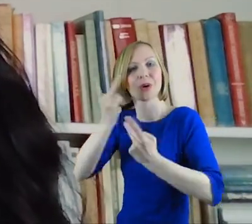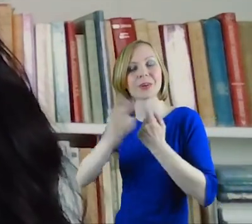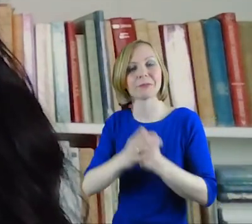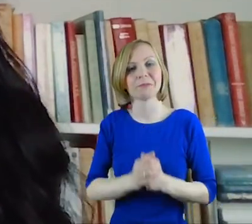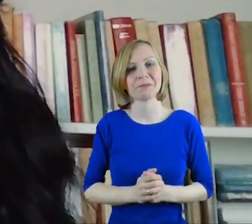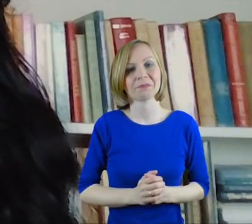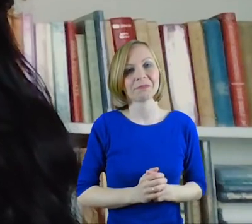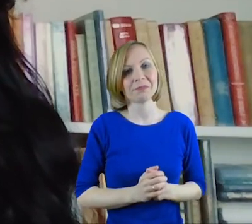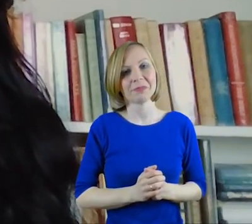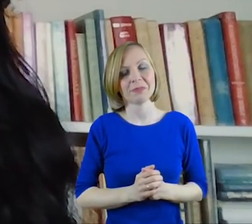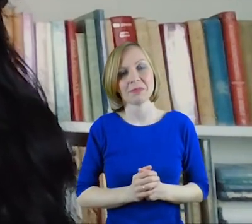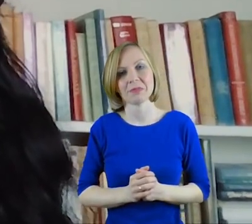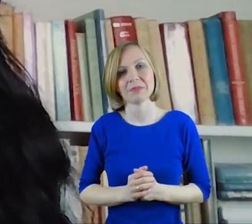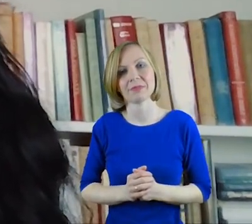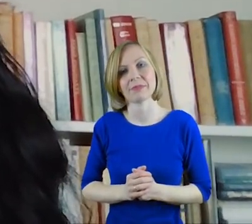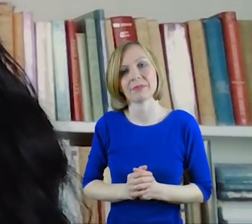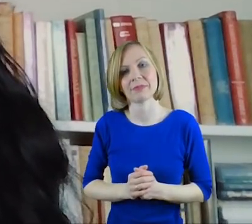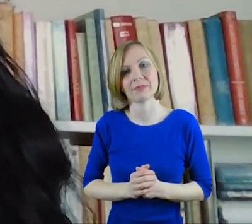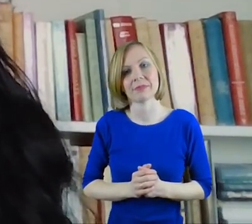psalm.